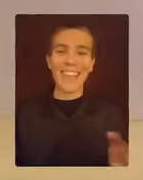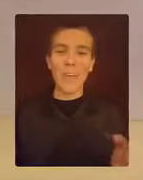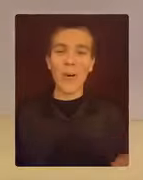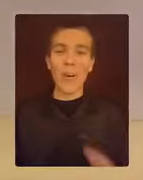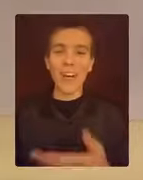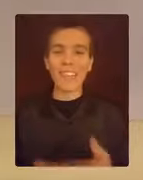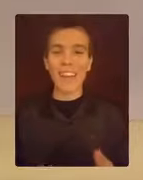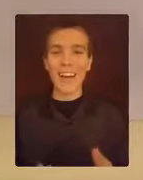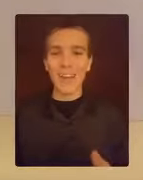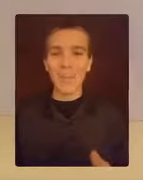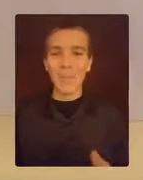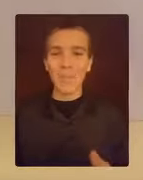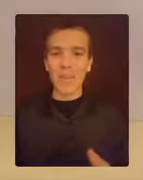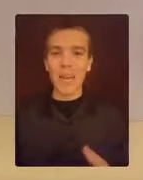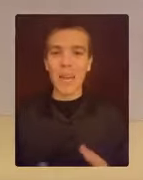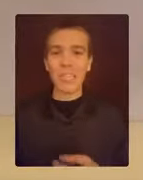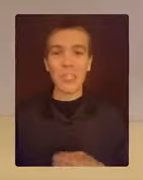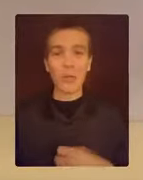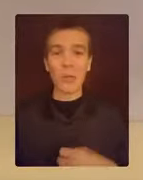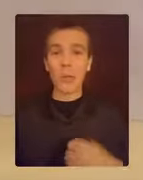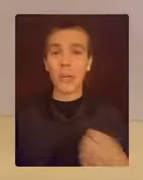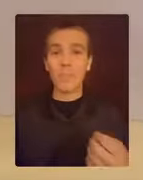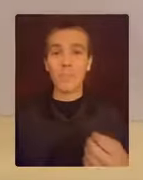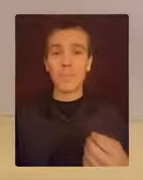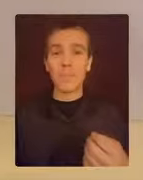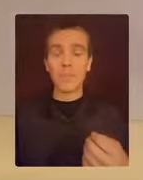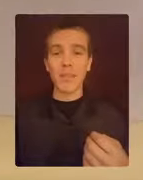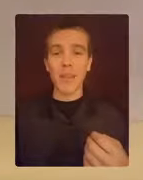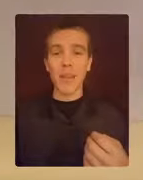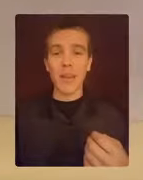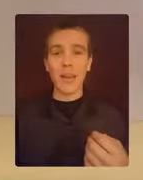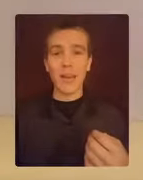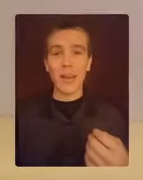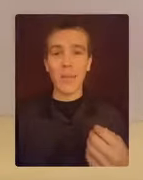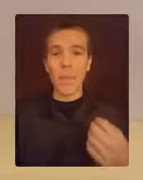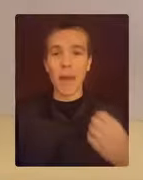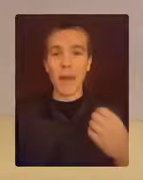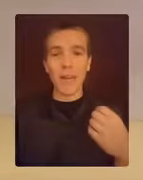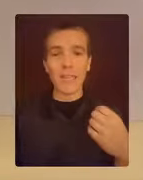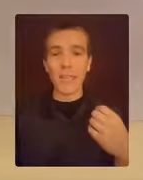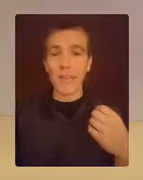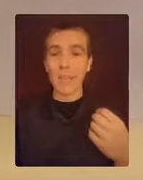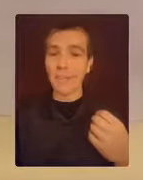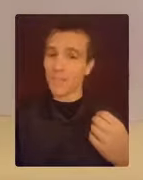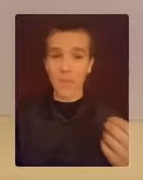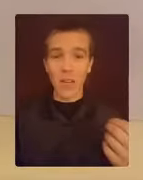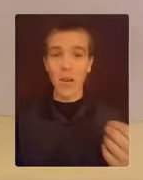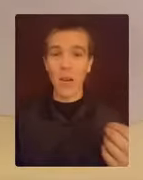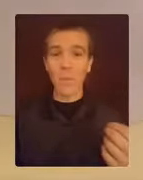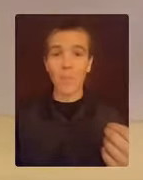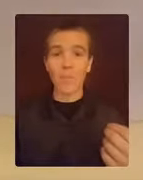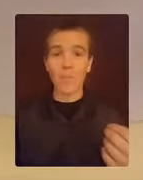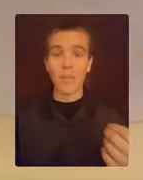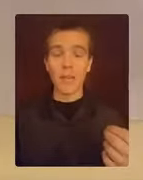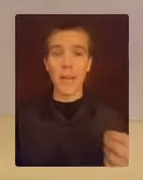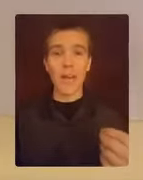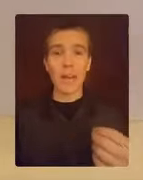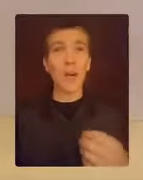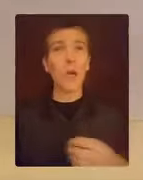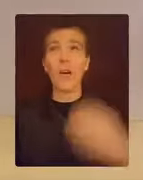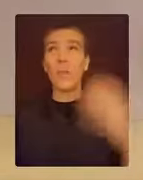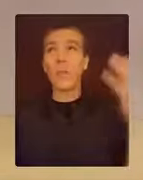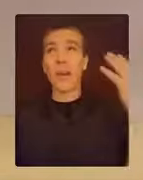and then I walk outside and I just look up, and in my mind I say up, and